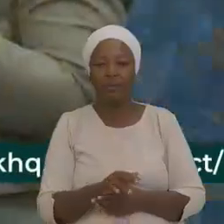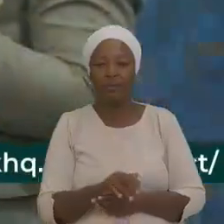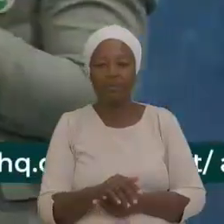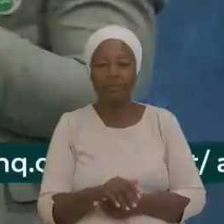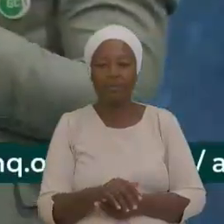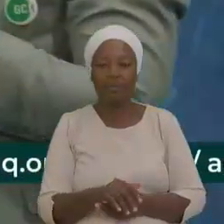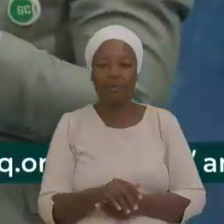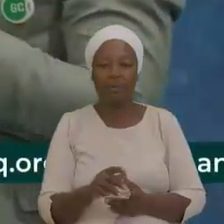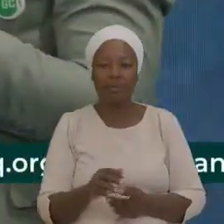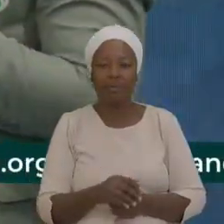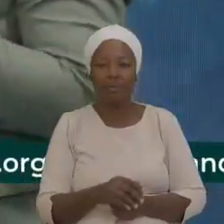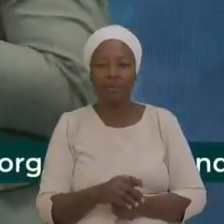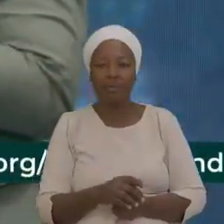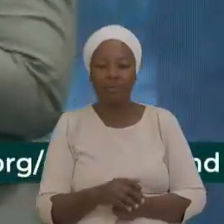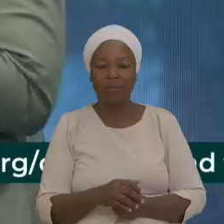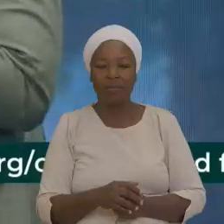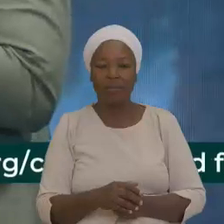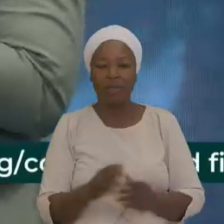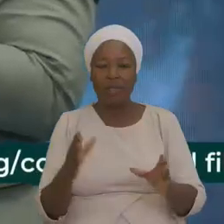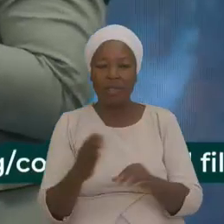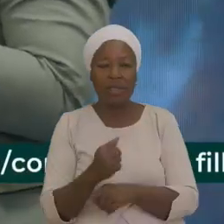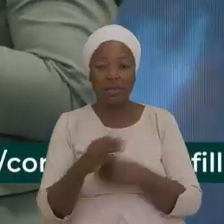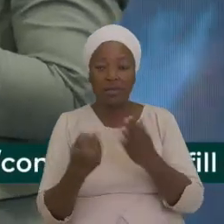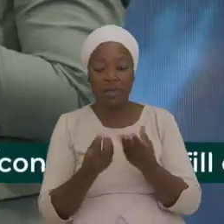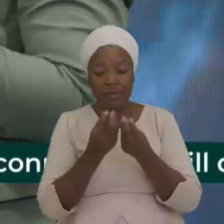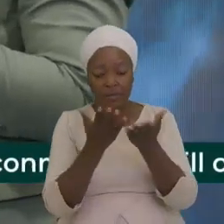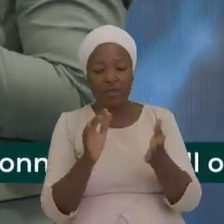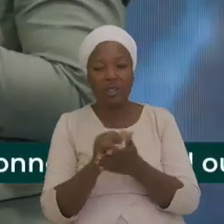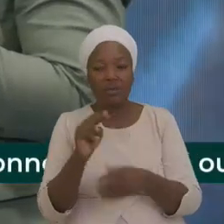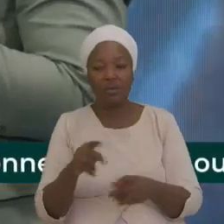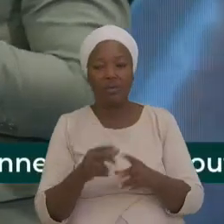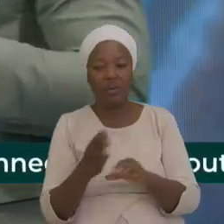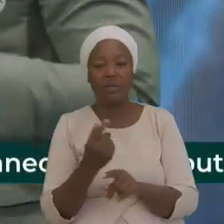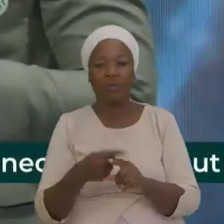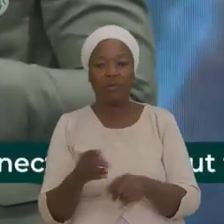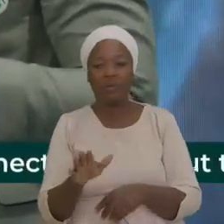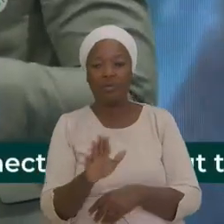to get the information from the new souls.